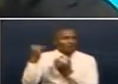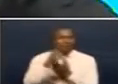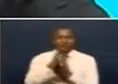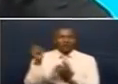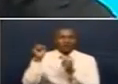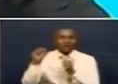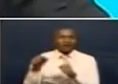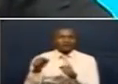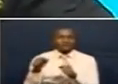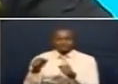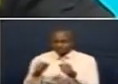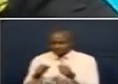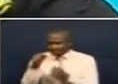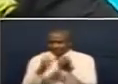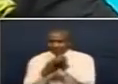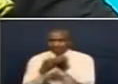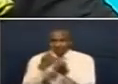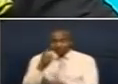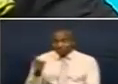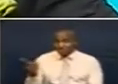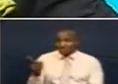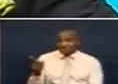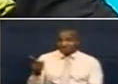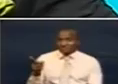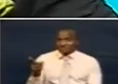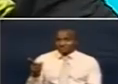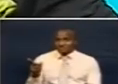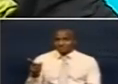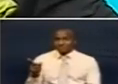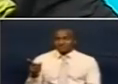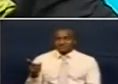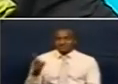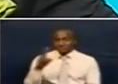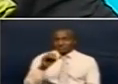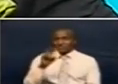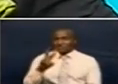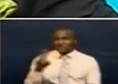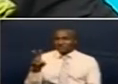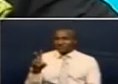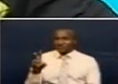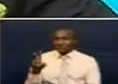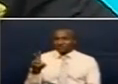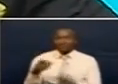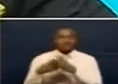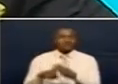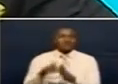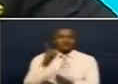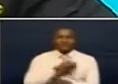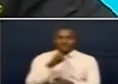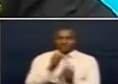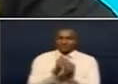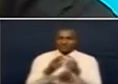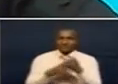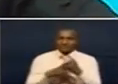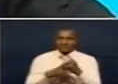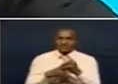sort of elbow each other. Right now you are already seeing the game of elbowing for 2022 is starting in 2017.